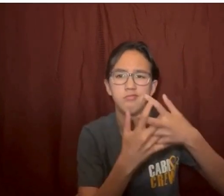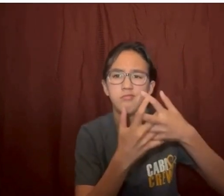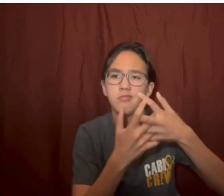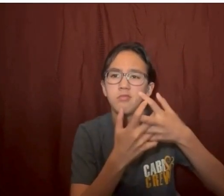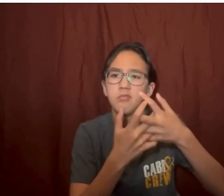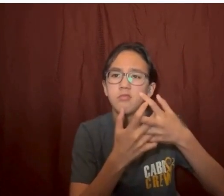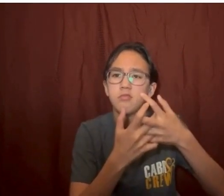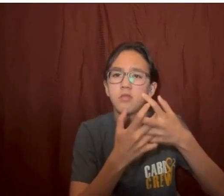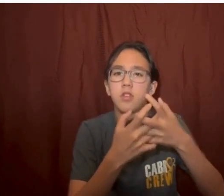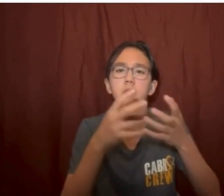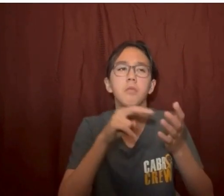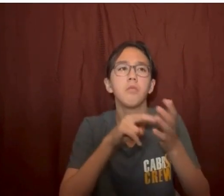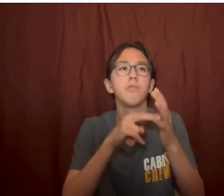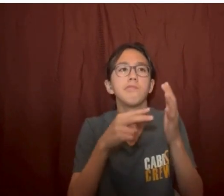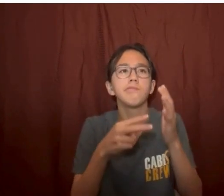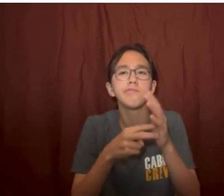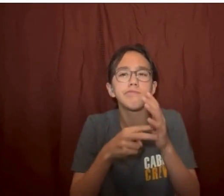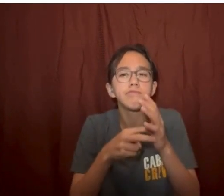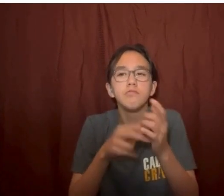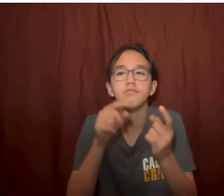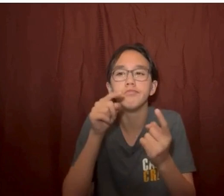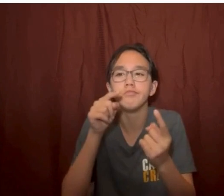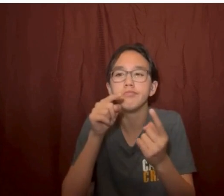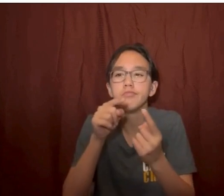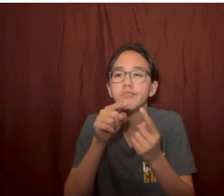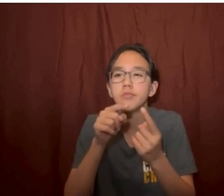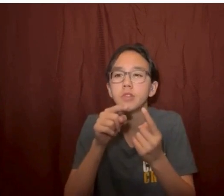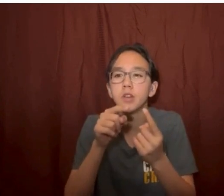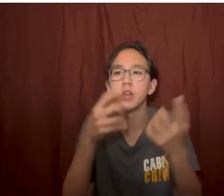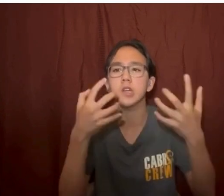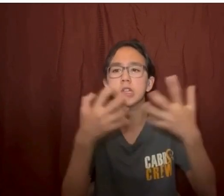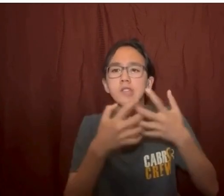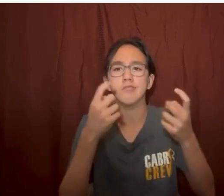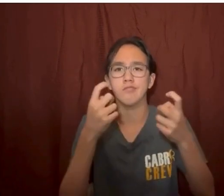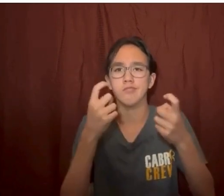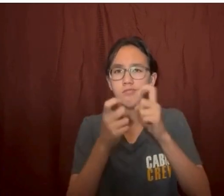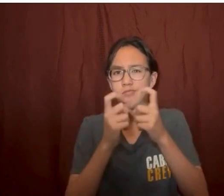What does it mean to adapt to something?